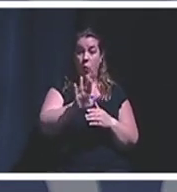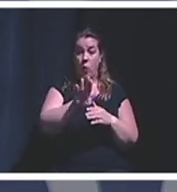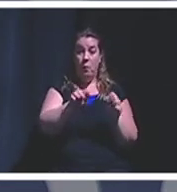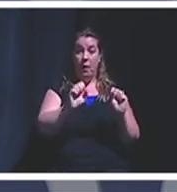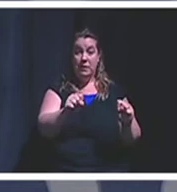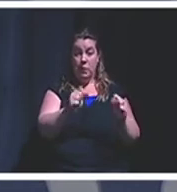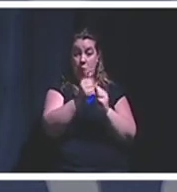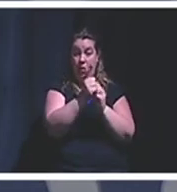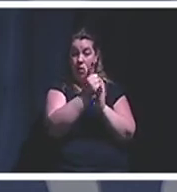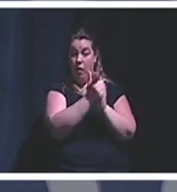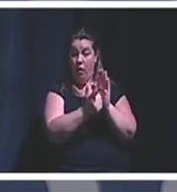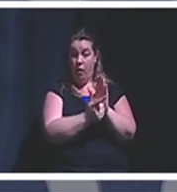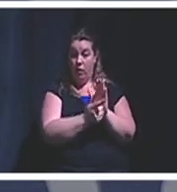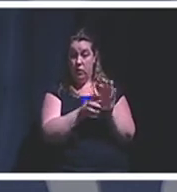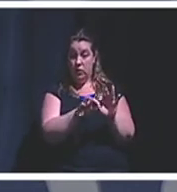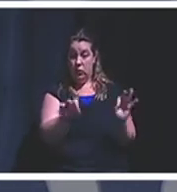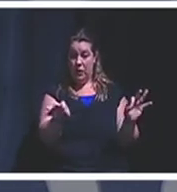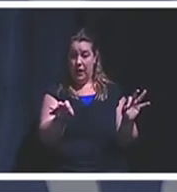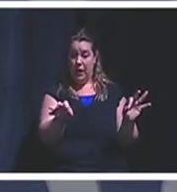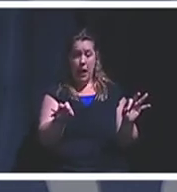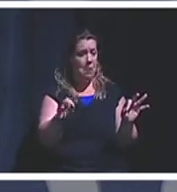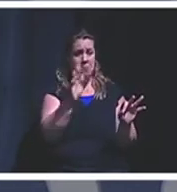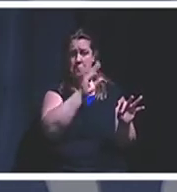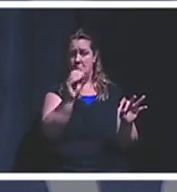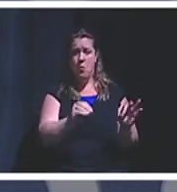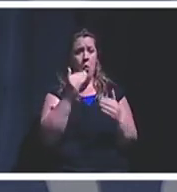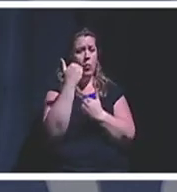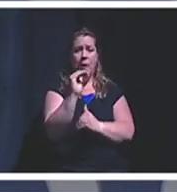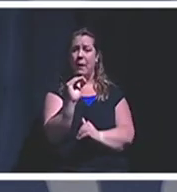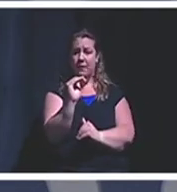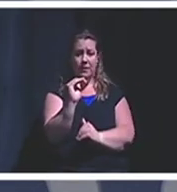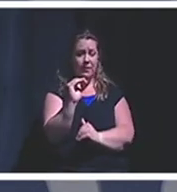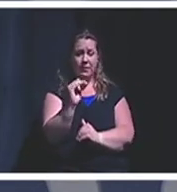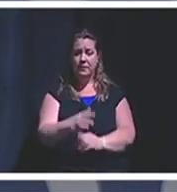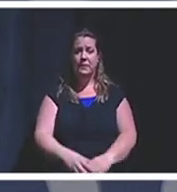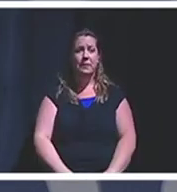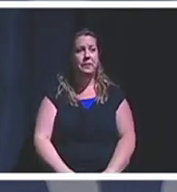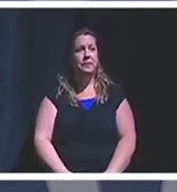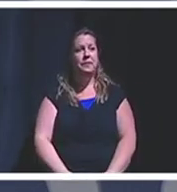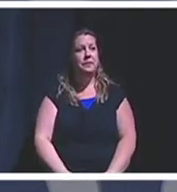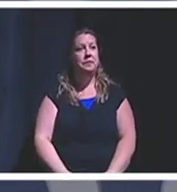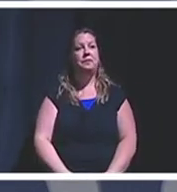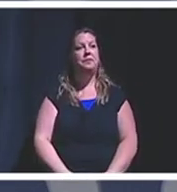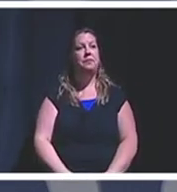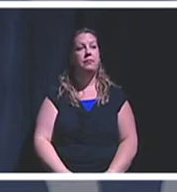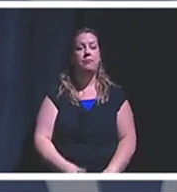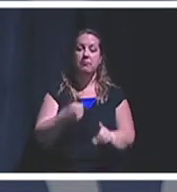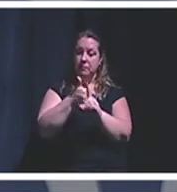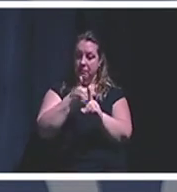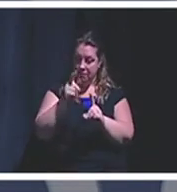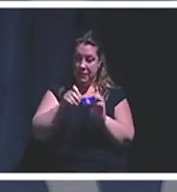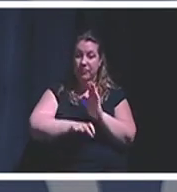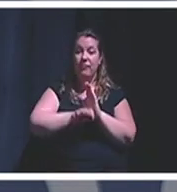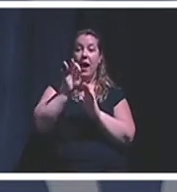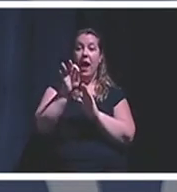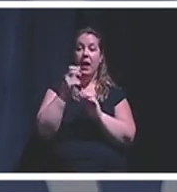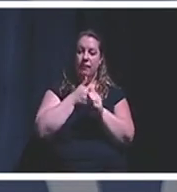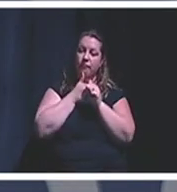degree are endless. You must find and follow your